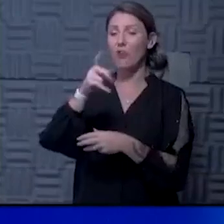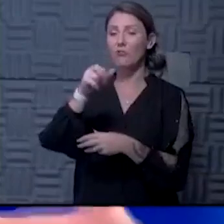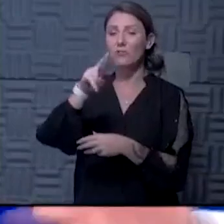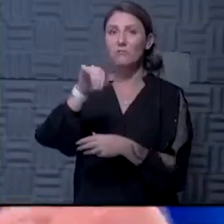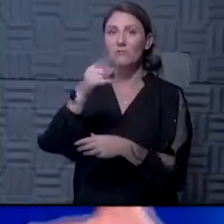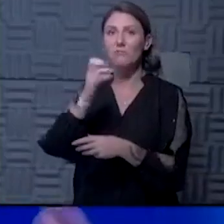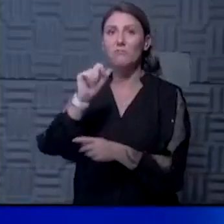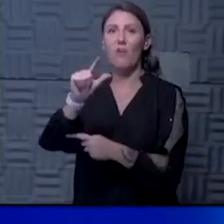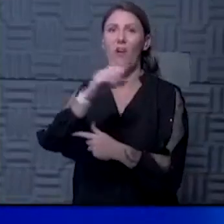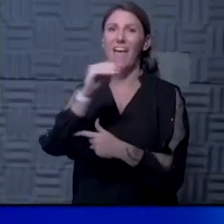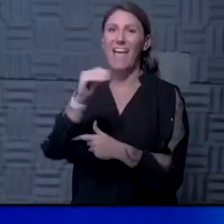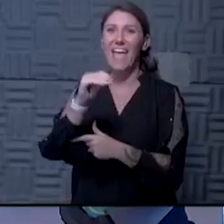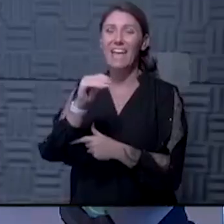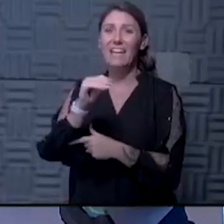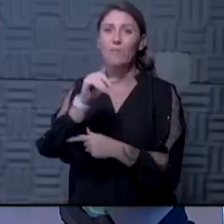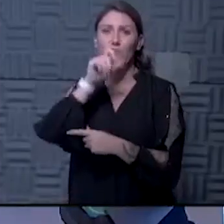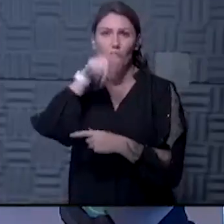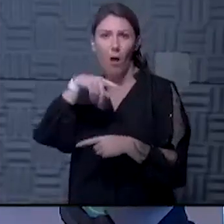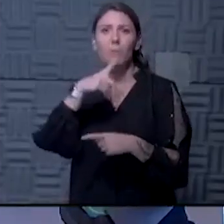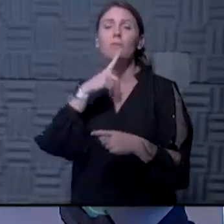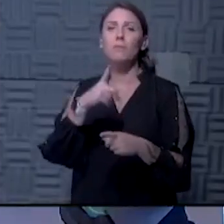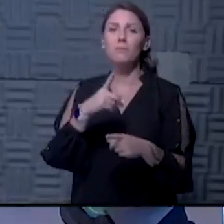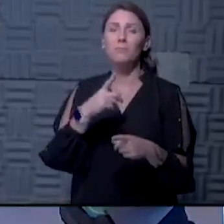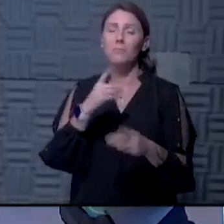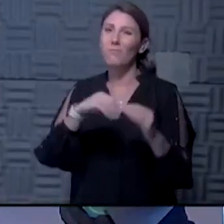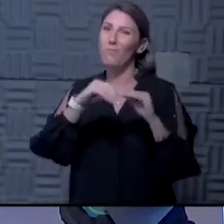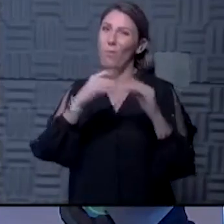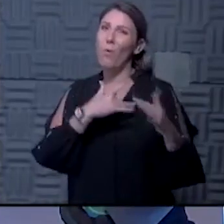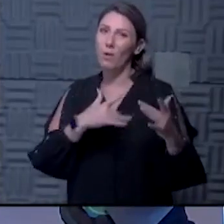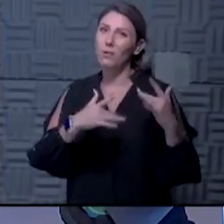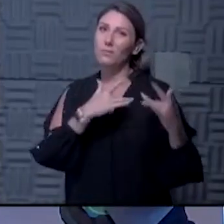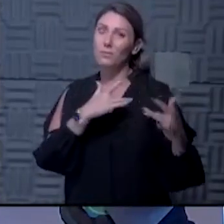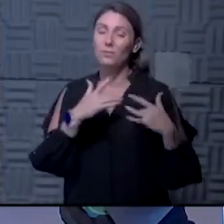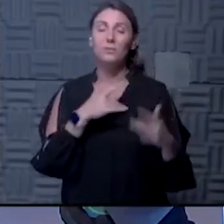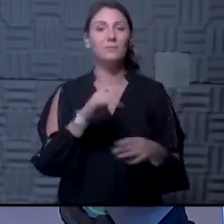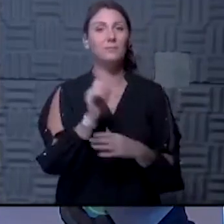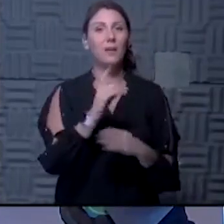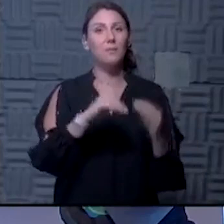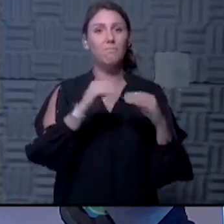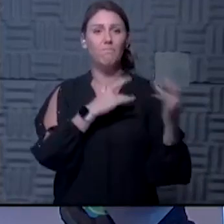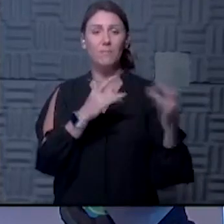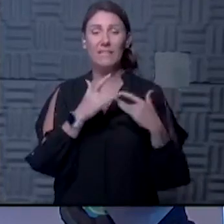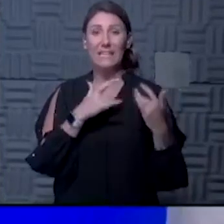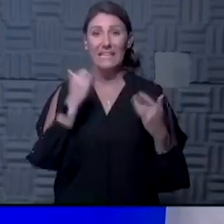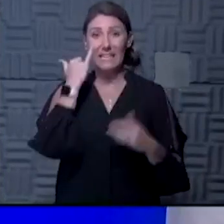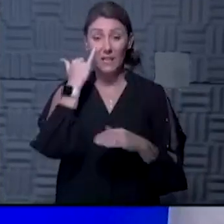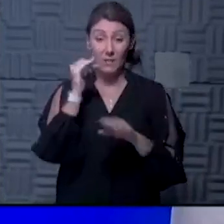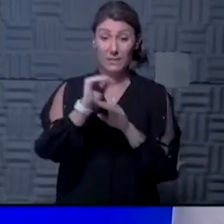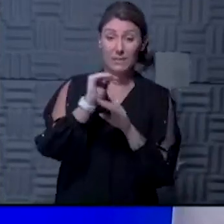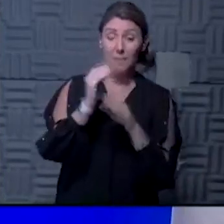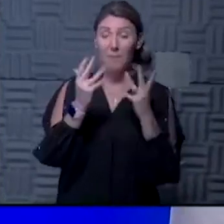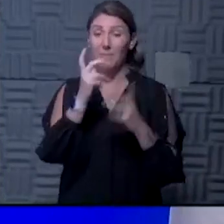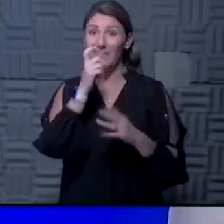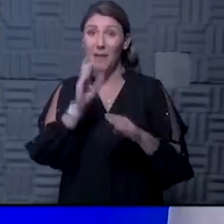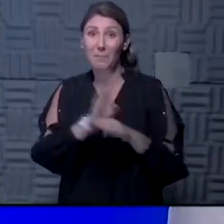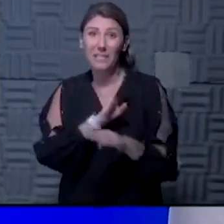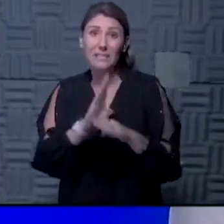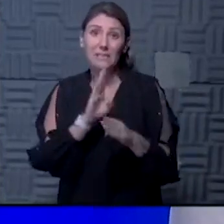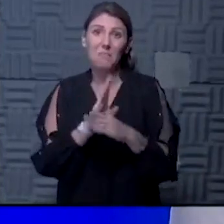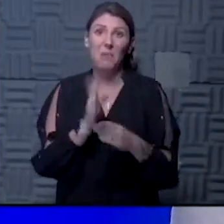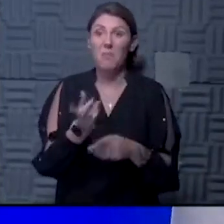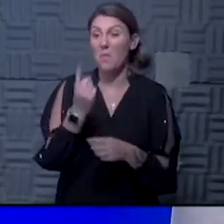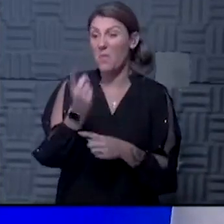effect. I'm a little concerned about that. I would certainly be more concerned. I think if you go on a night that is not as busy and maybe there's one or two